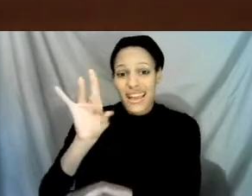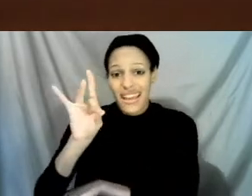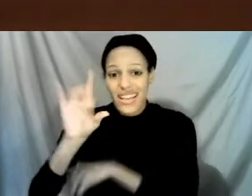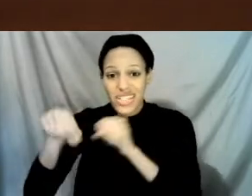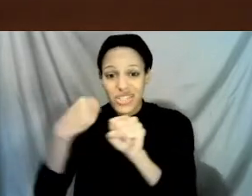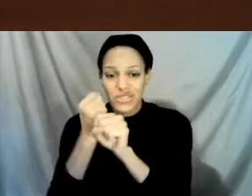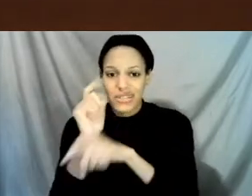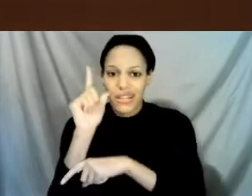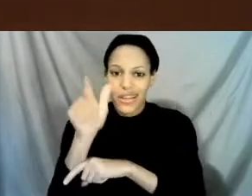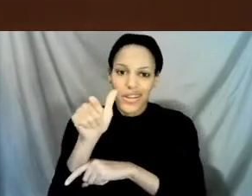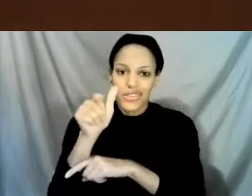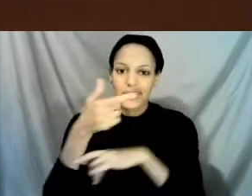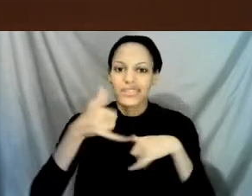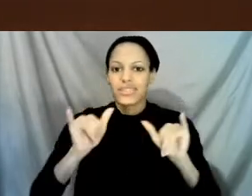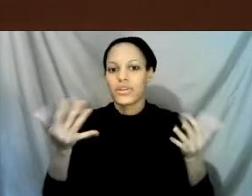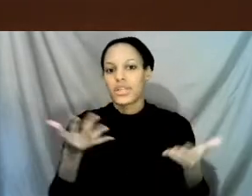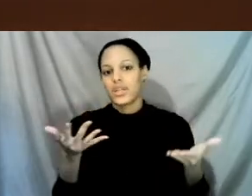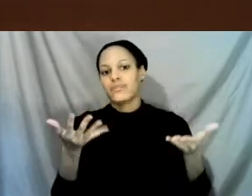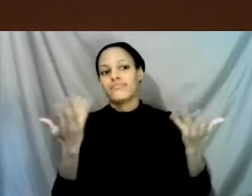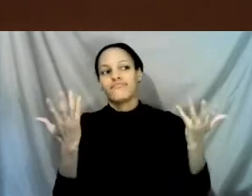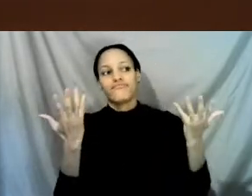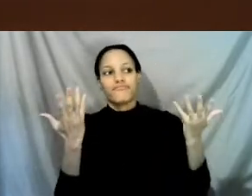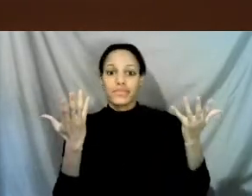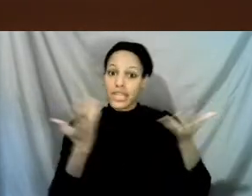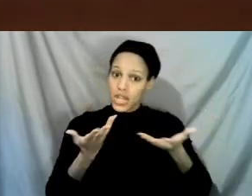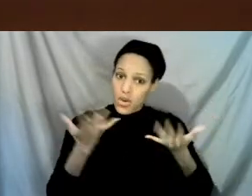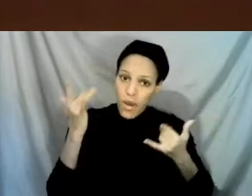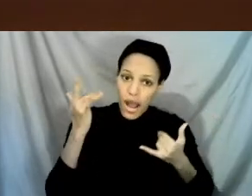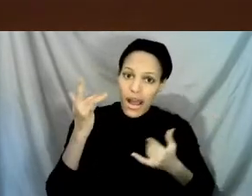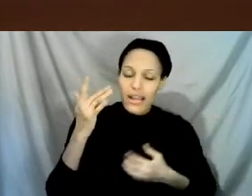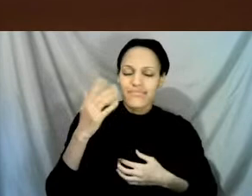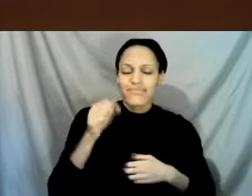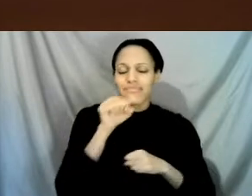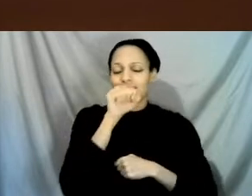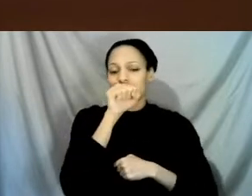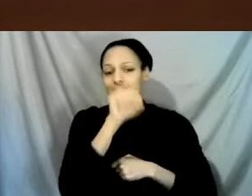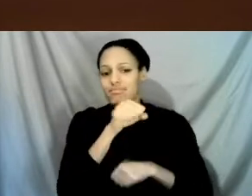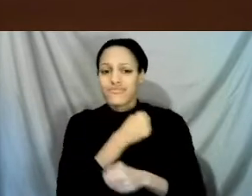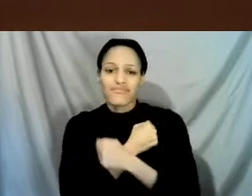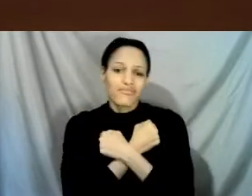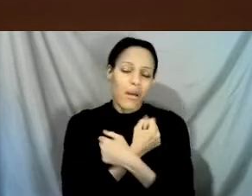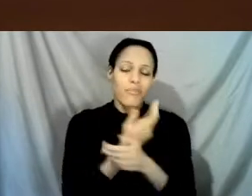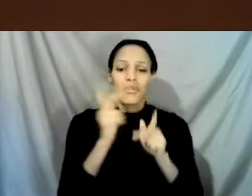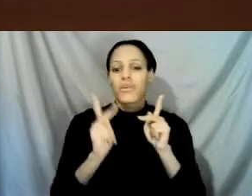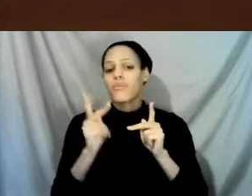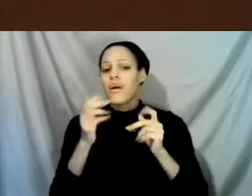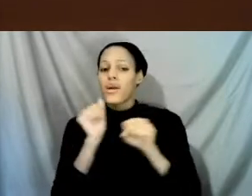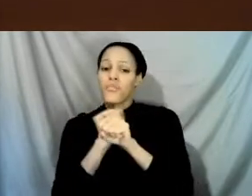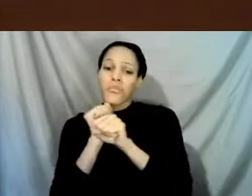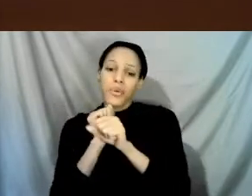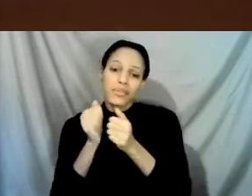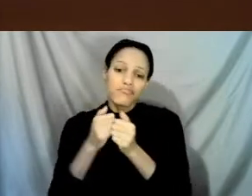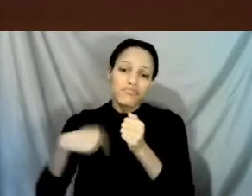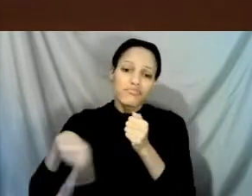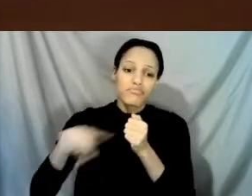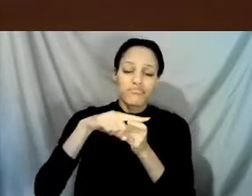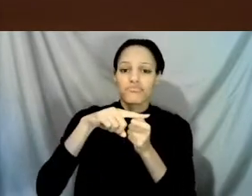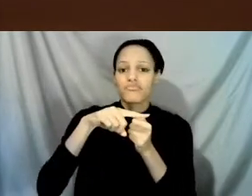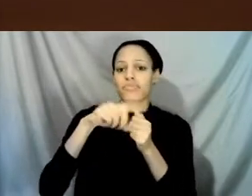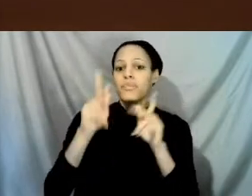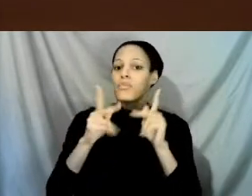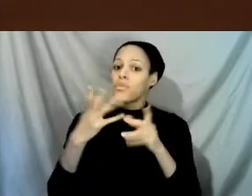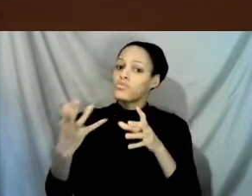here? I'm still here because I love the people that I work with. I love the people who come into the